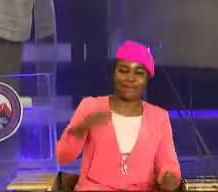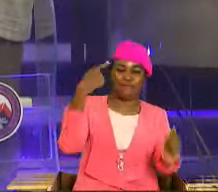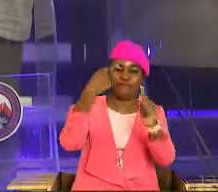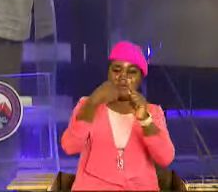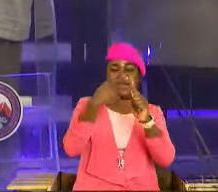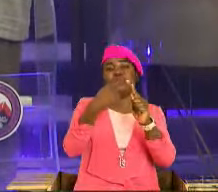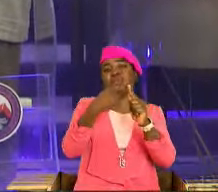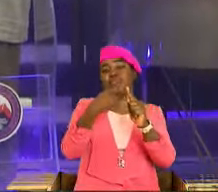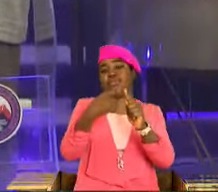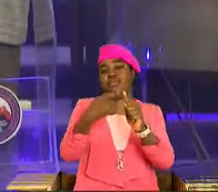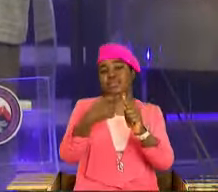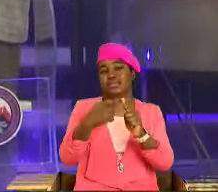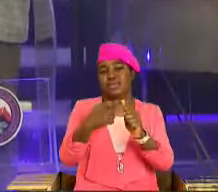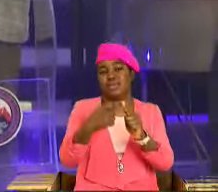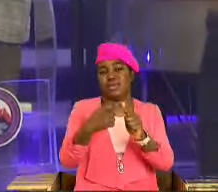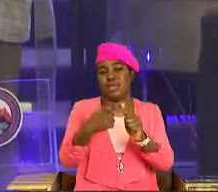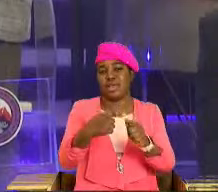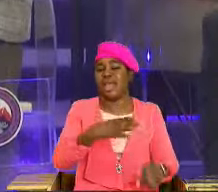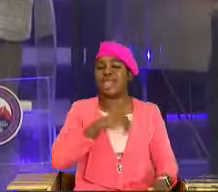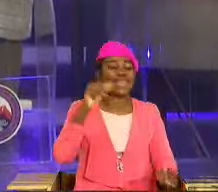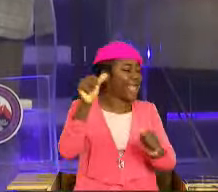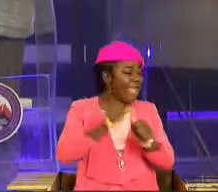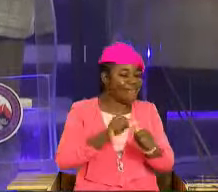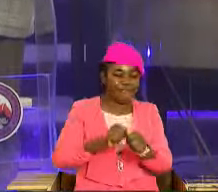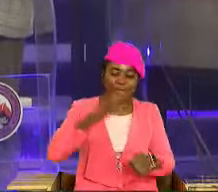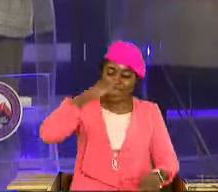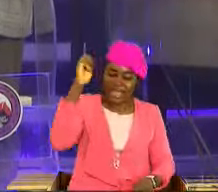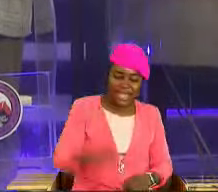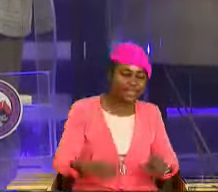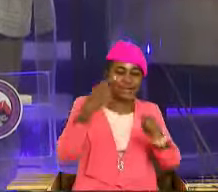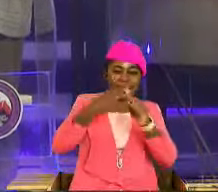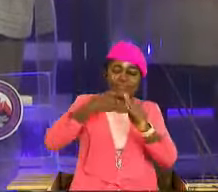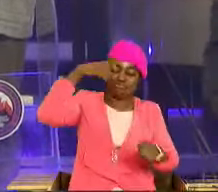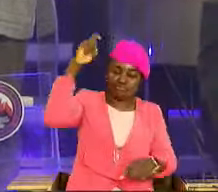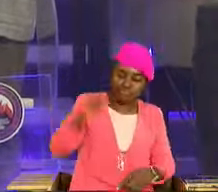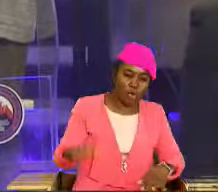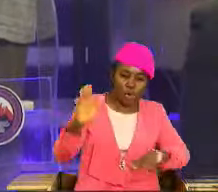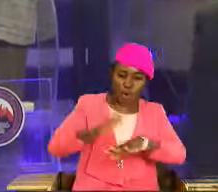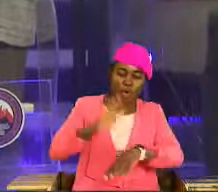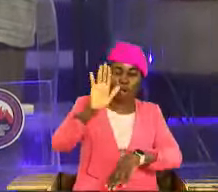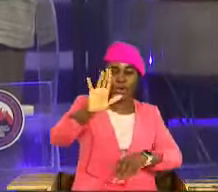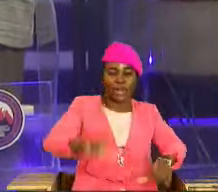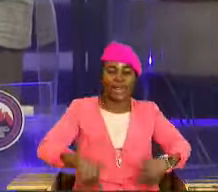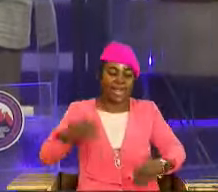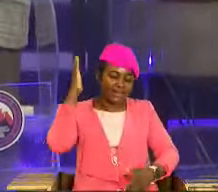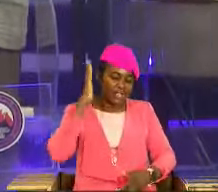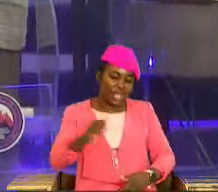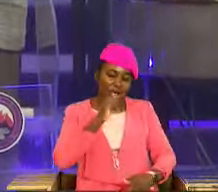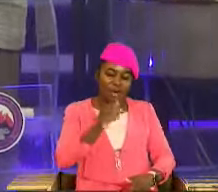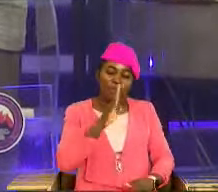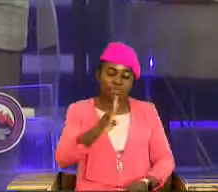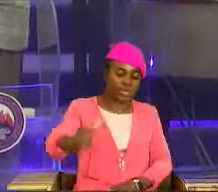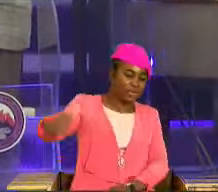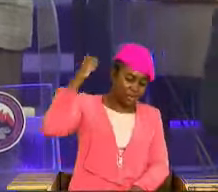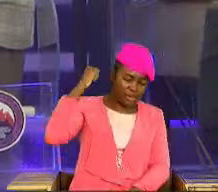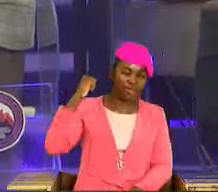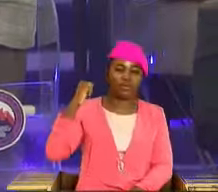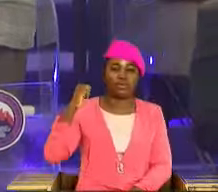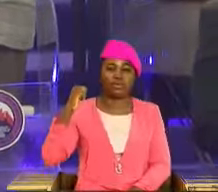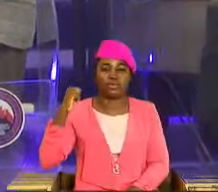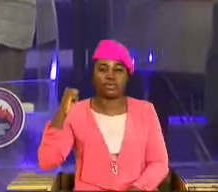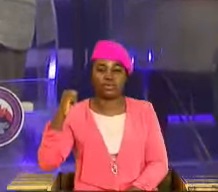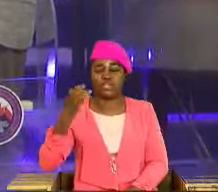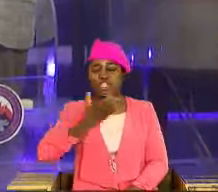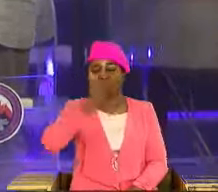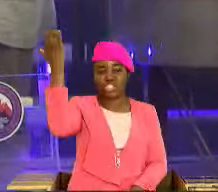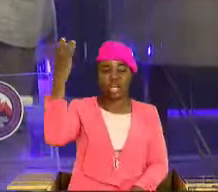verdicts and every evil verdict upon your life this morning shall be revoked shout the first prayer Point like